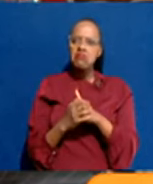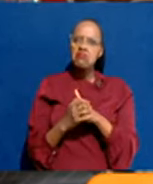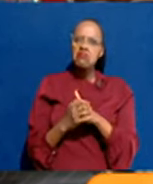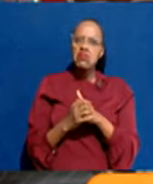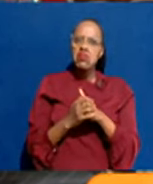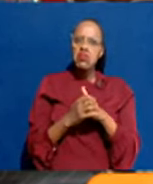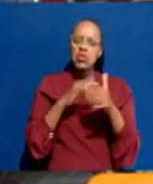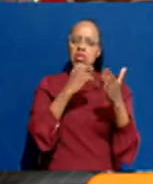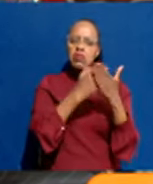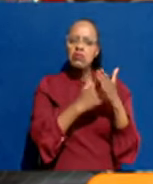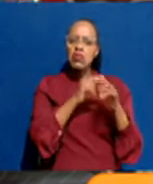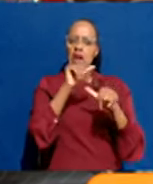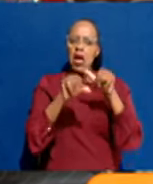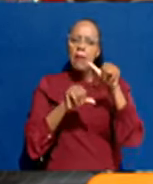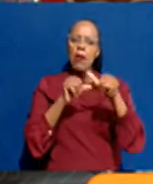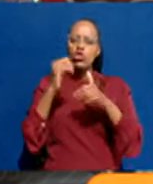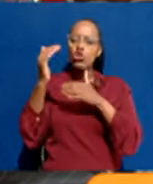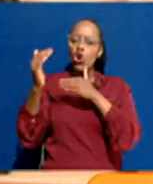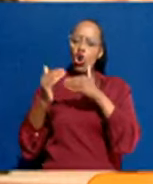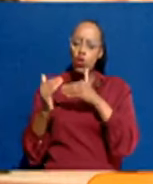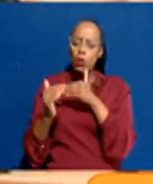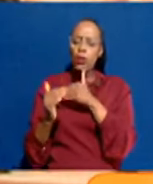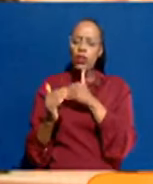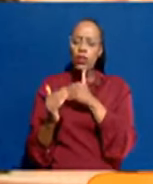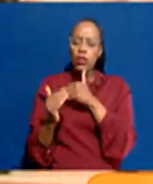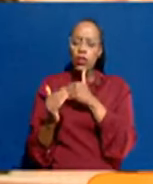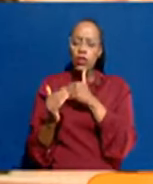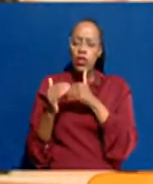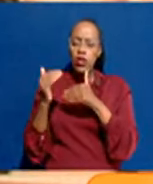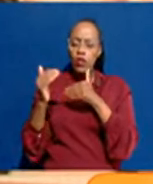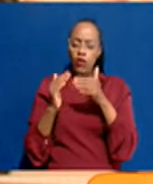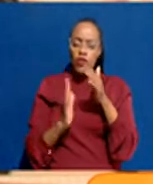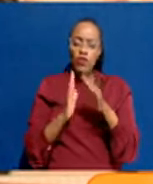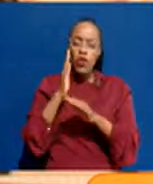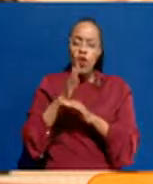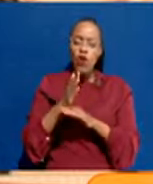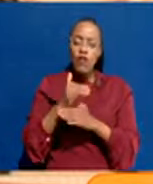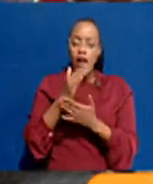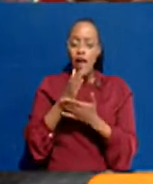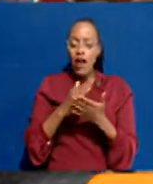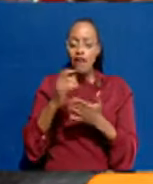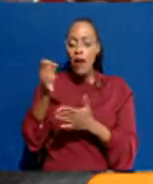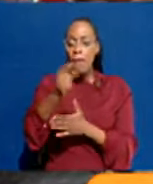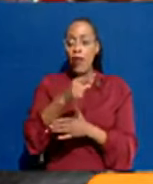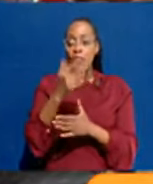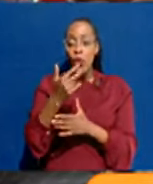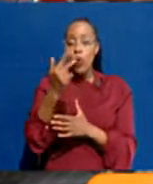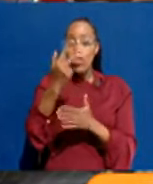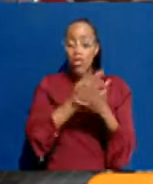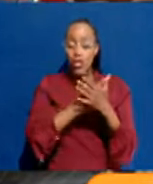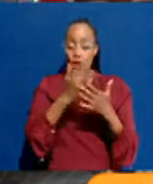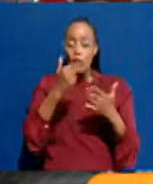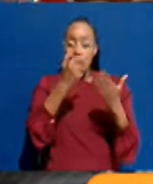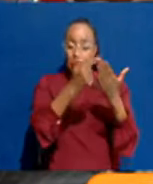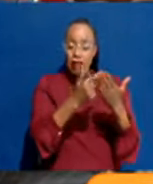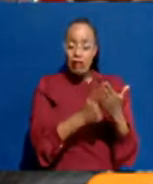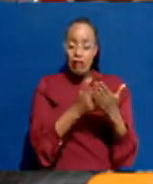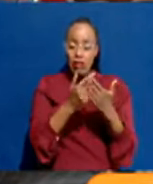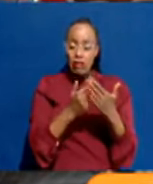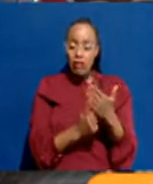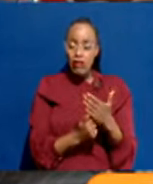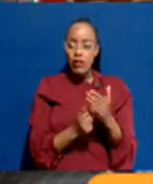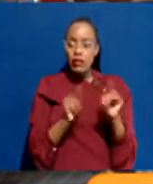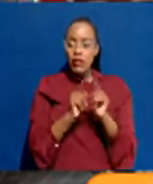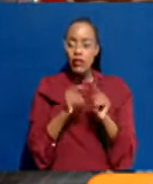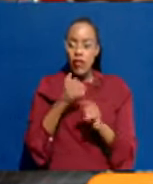for about almost more than half a month, or 3 weeks. Mm. It was actually